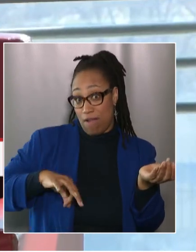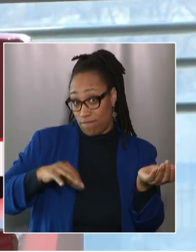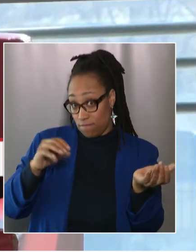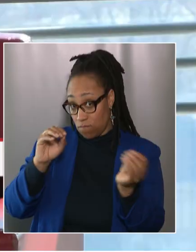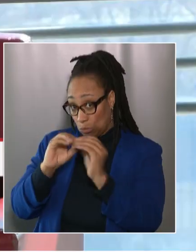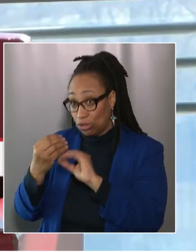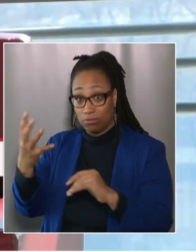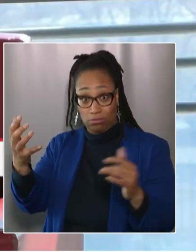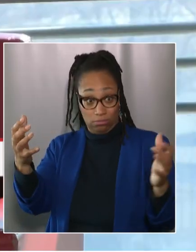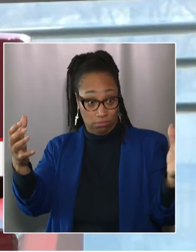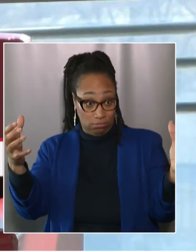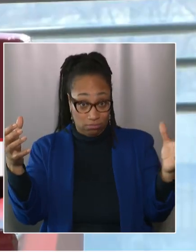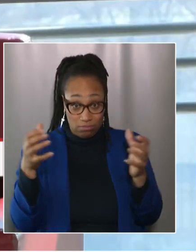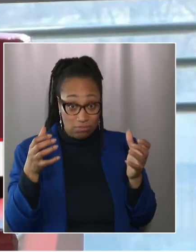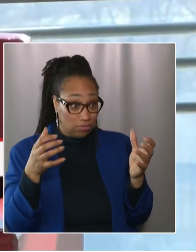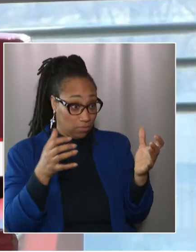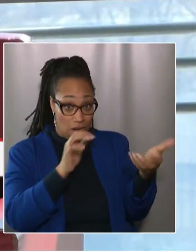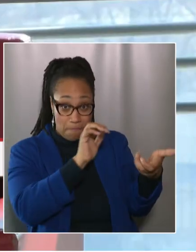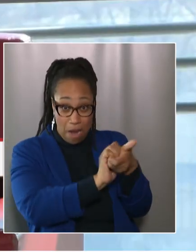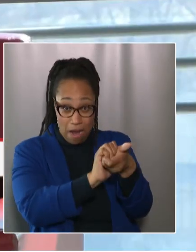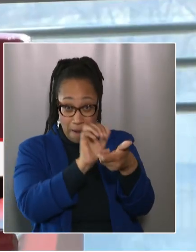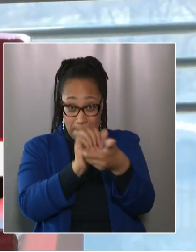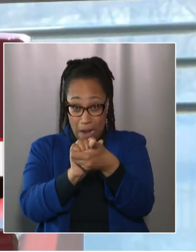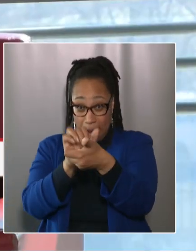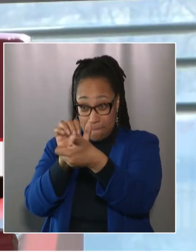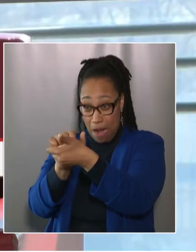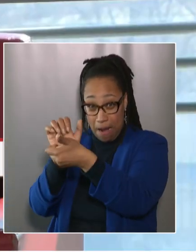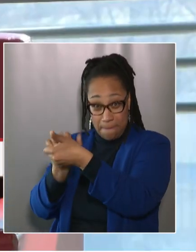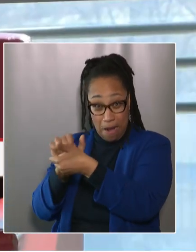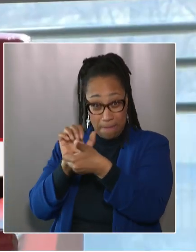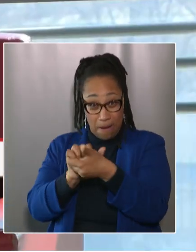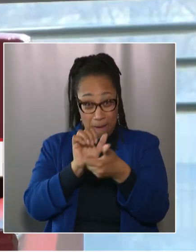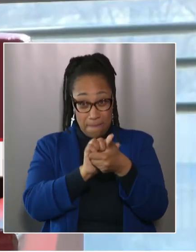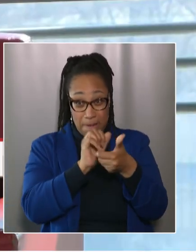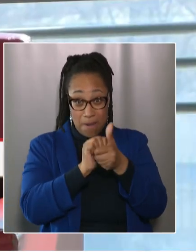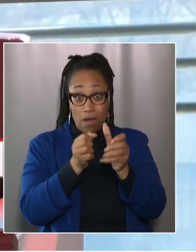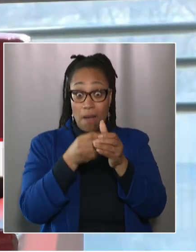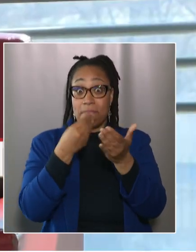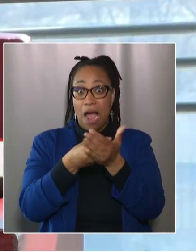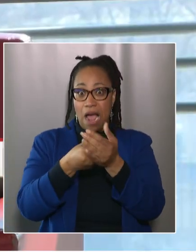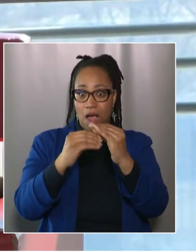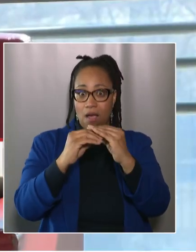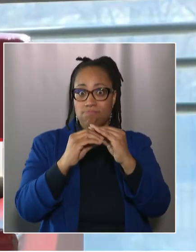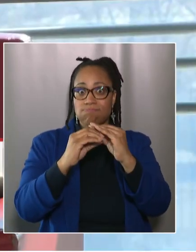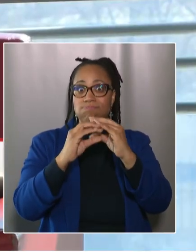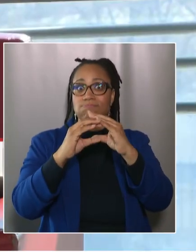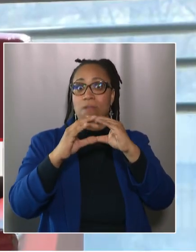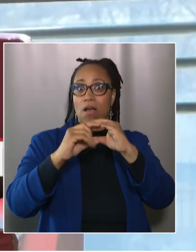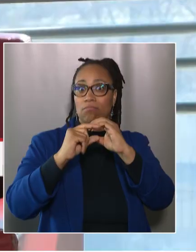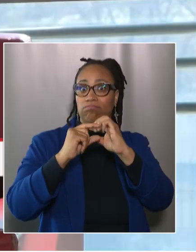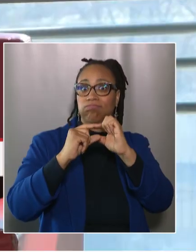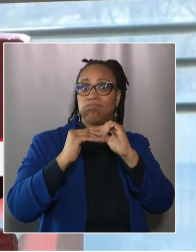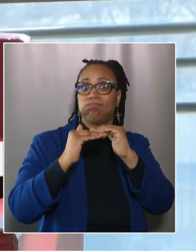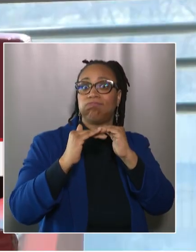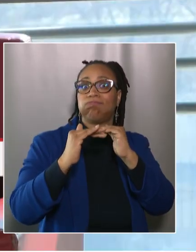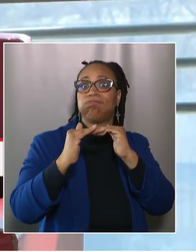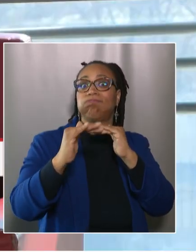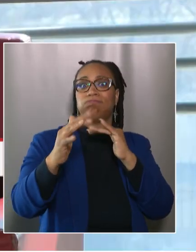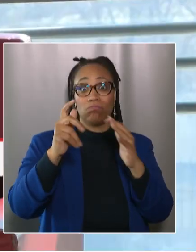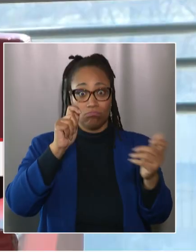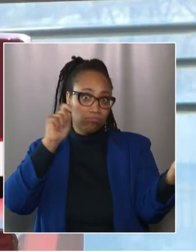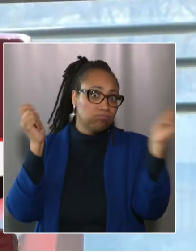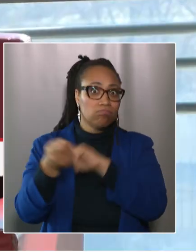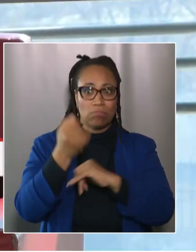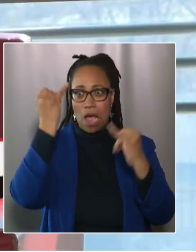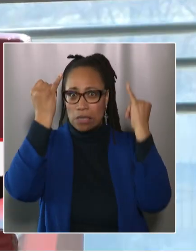capital partners. They would build their own capacity. They would come up with big ideas, transformative